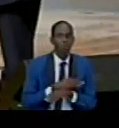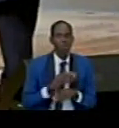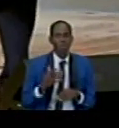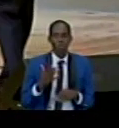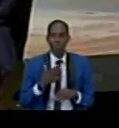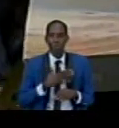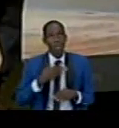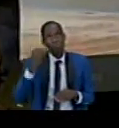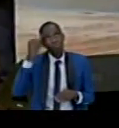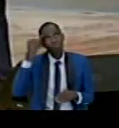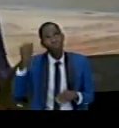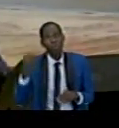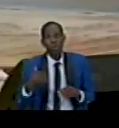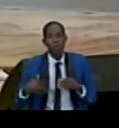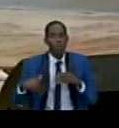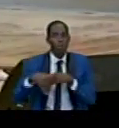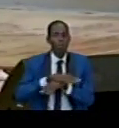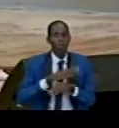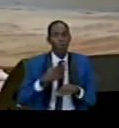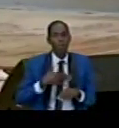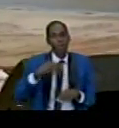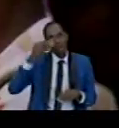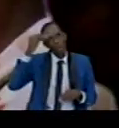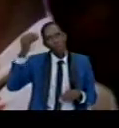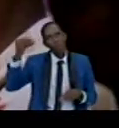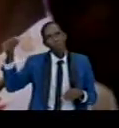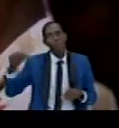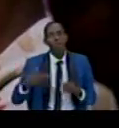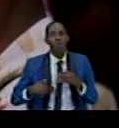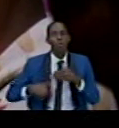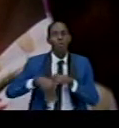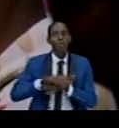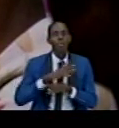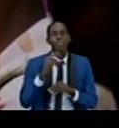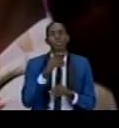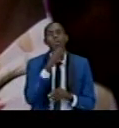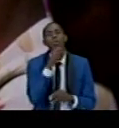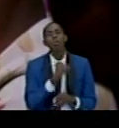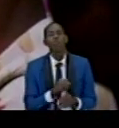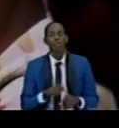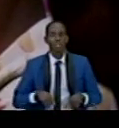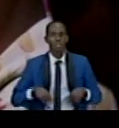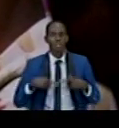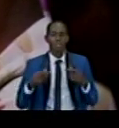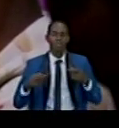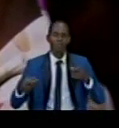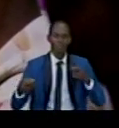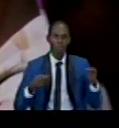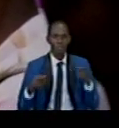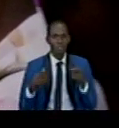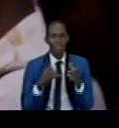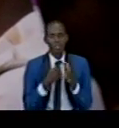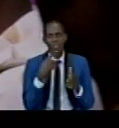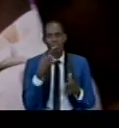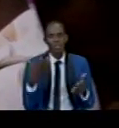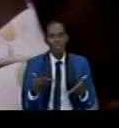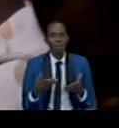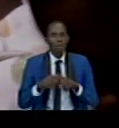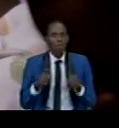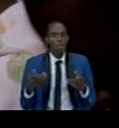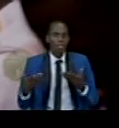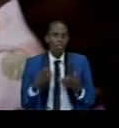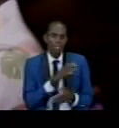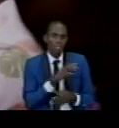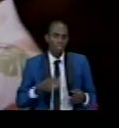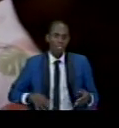identity, over my opinion, over the old life. Reign, he says, but Christ